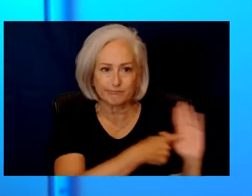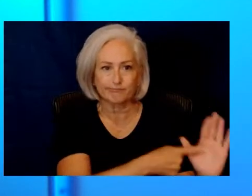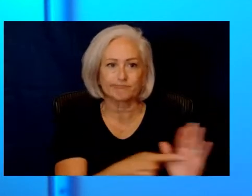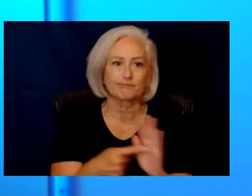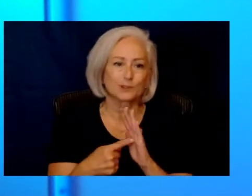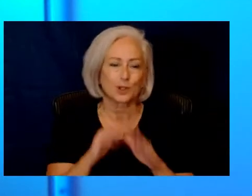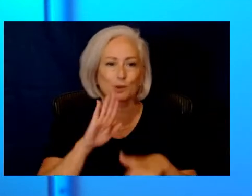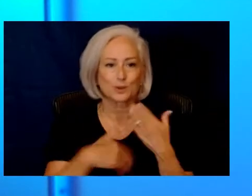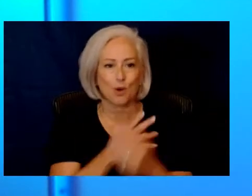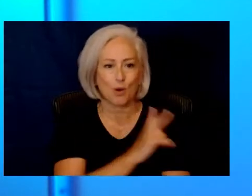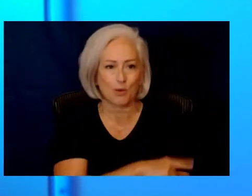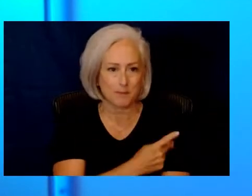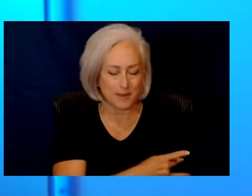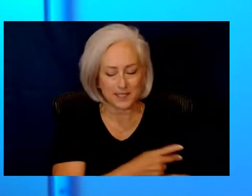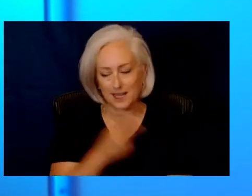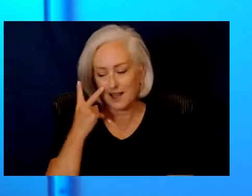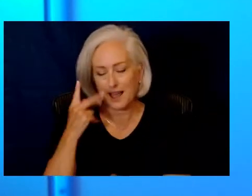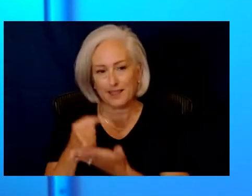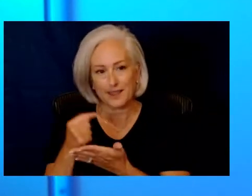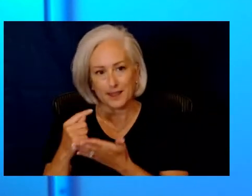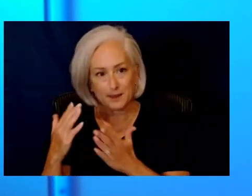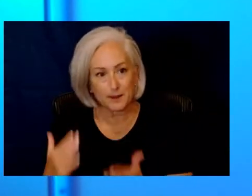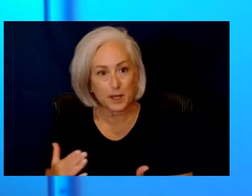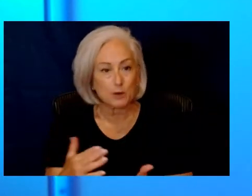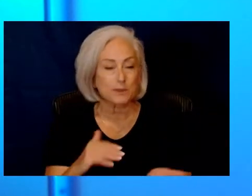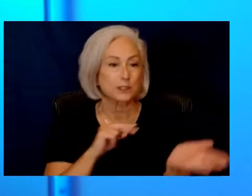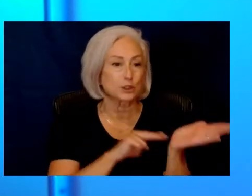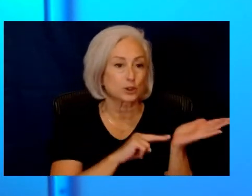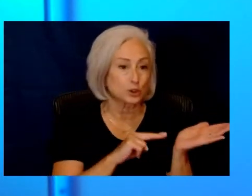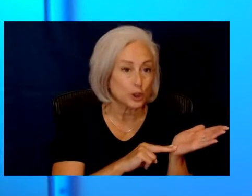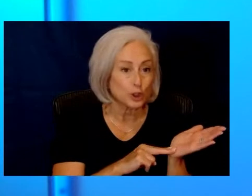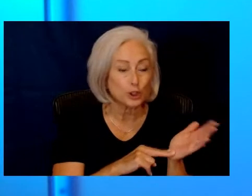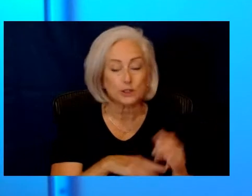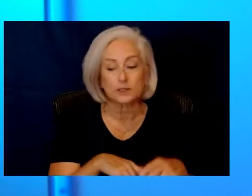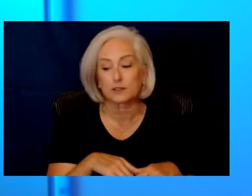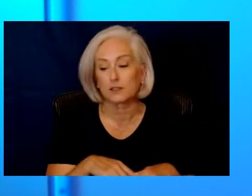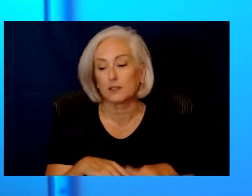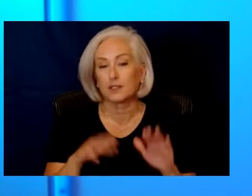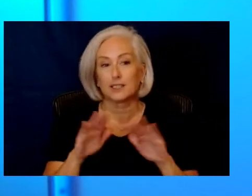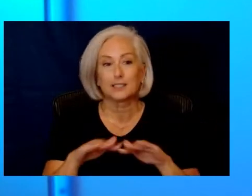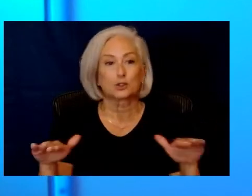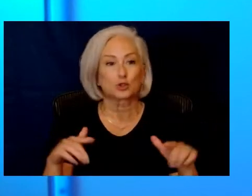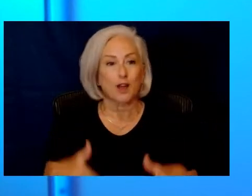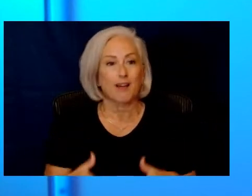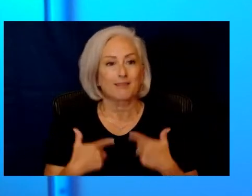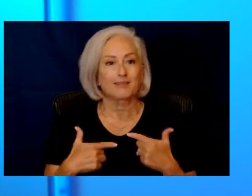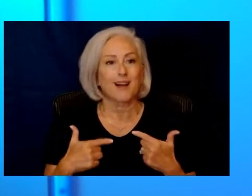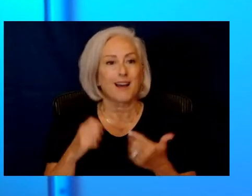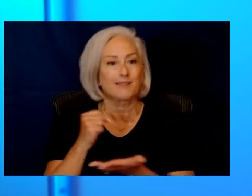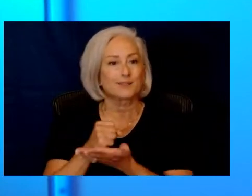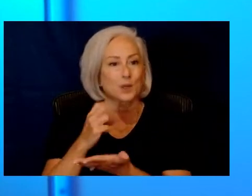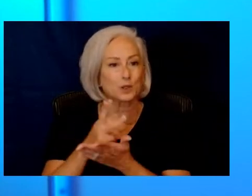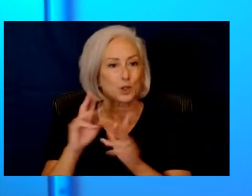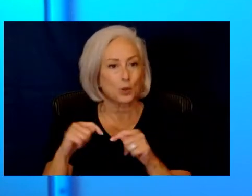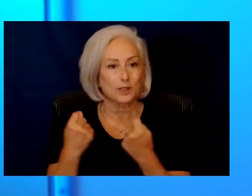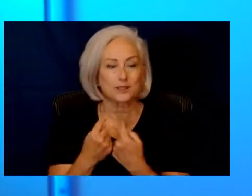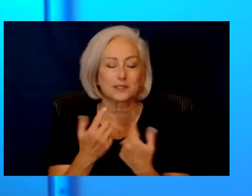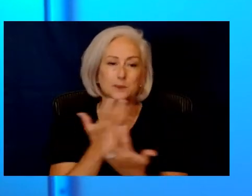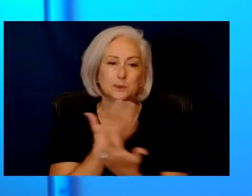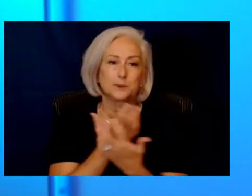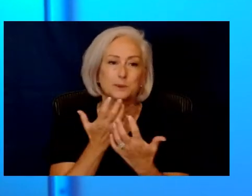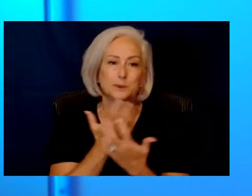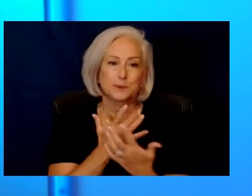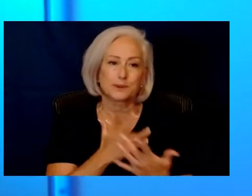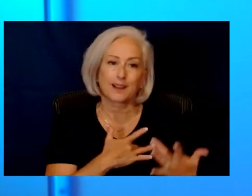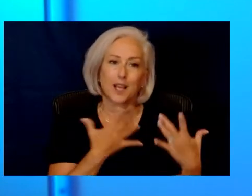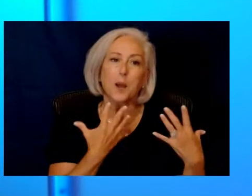see our therapists and our nurses, and our child life social work team. Gosh, it's just that compassion, and